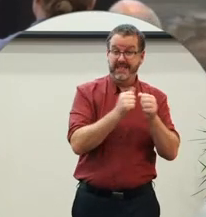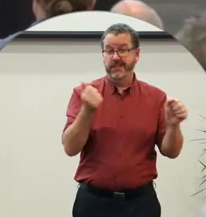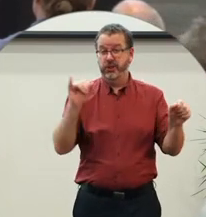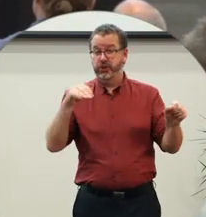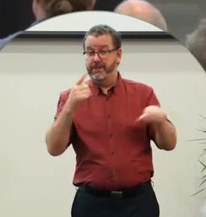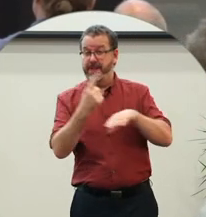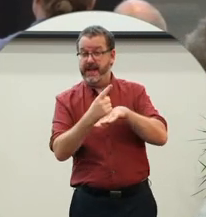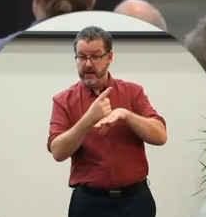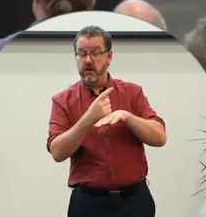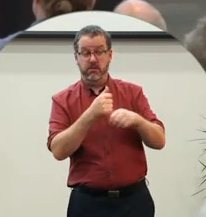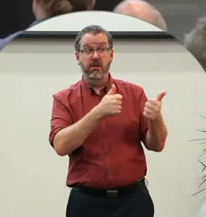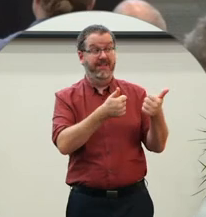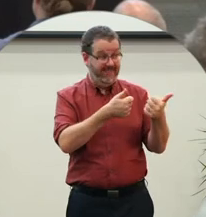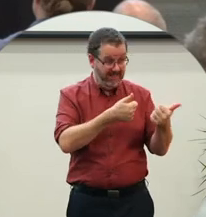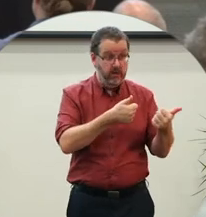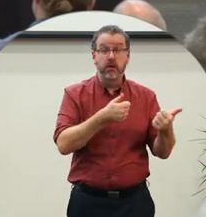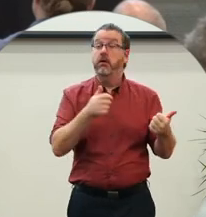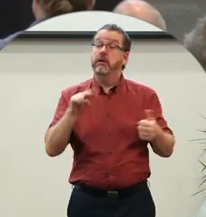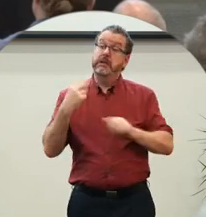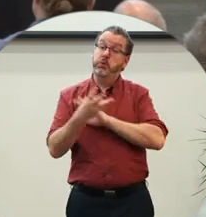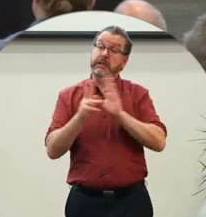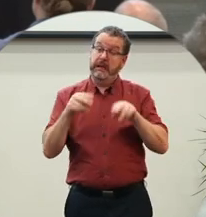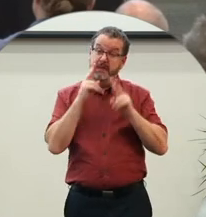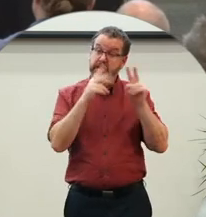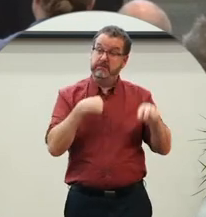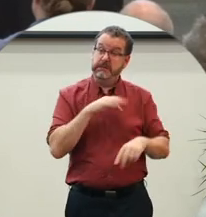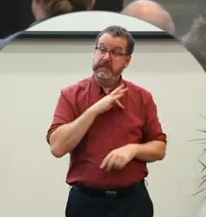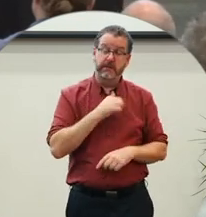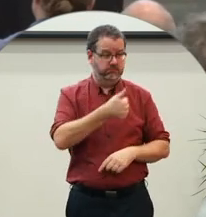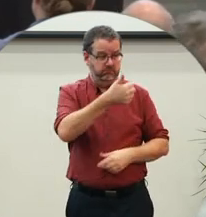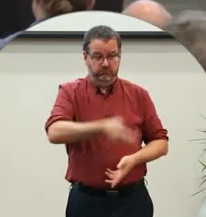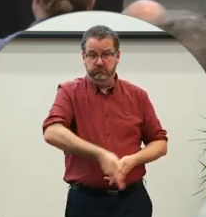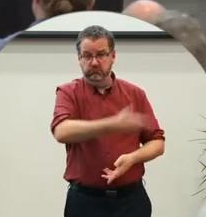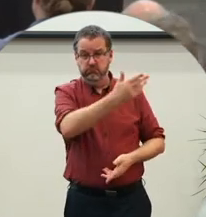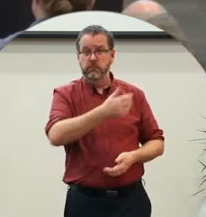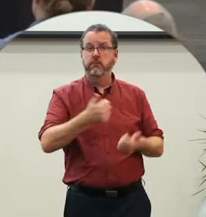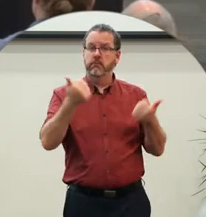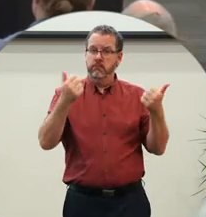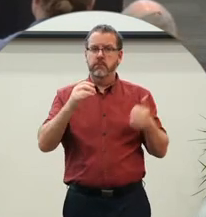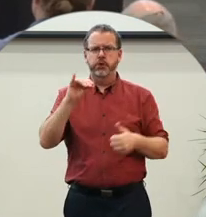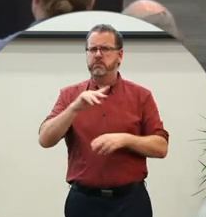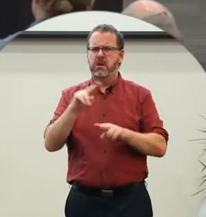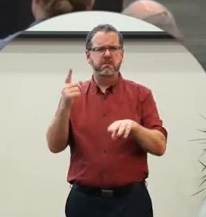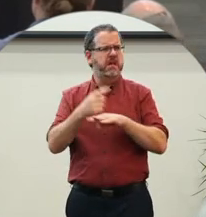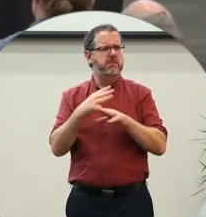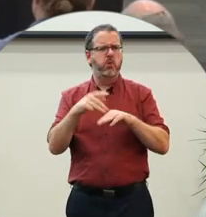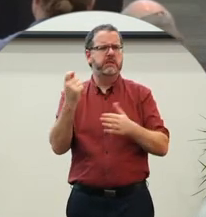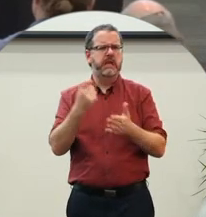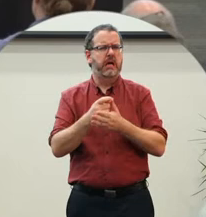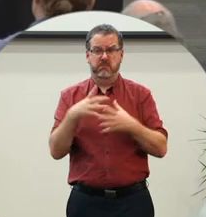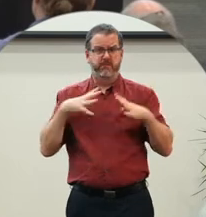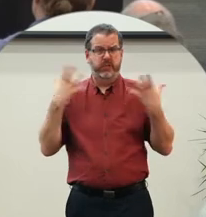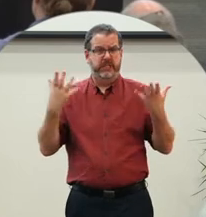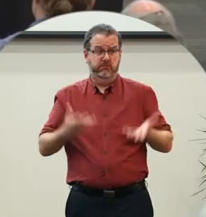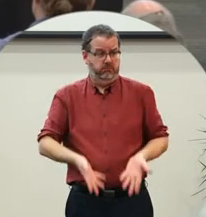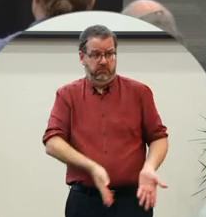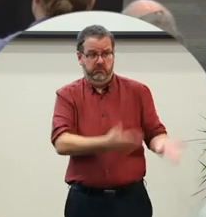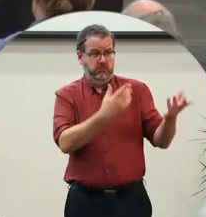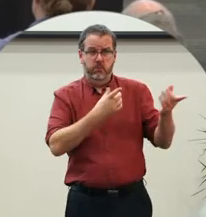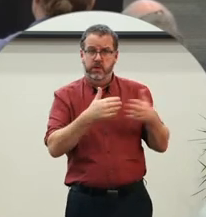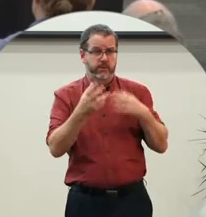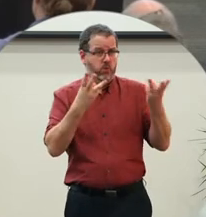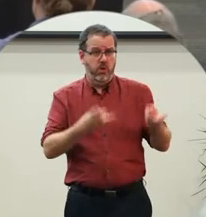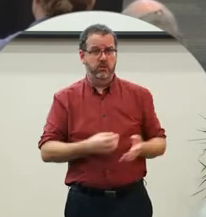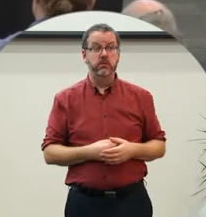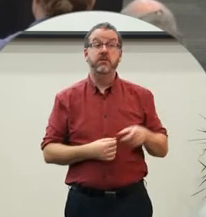next Tuesday. And he said, okay, go on. And he wasn't there for most of it. And he gave me a free hand and he was like, you can do whatever you want. And the same